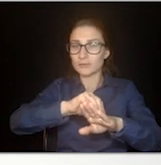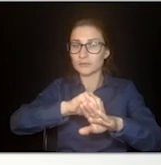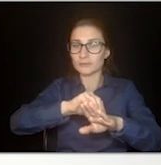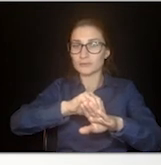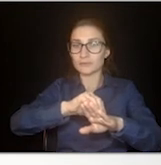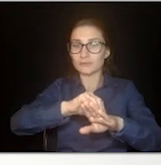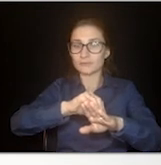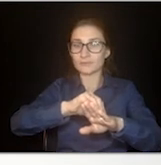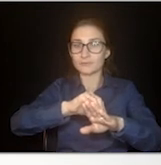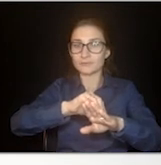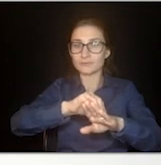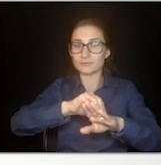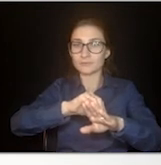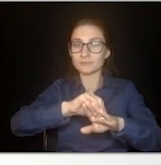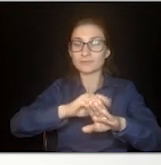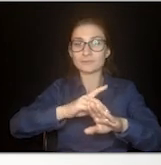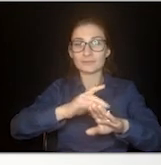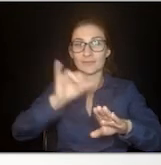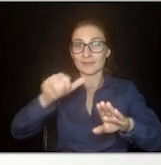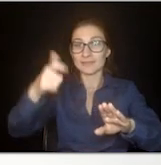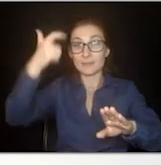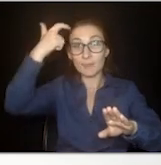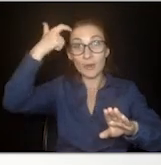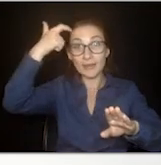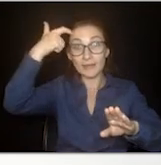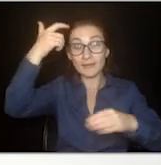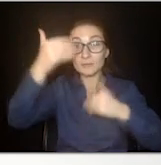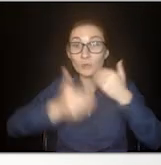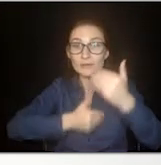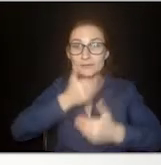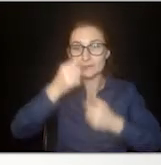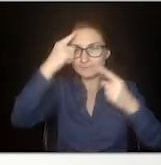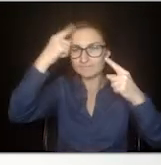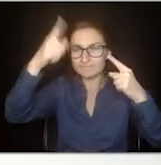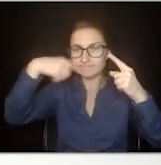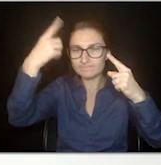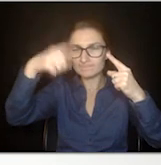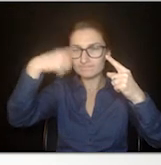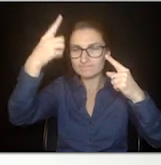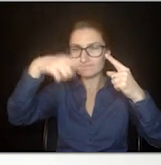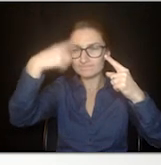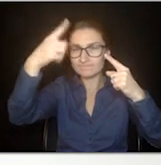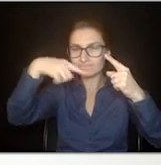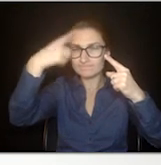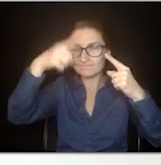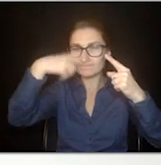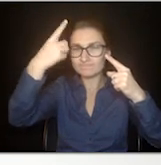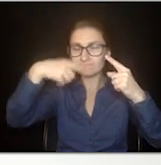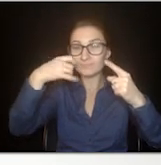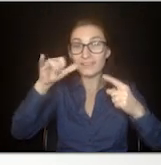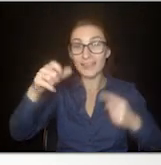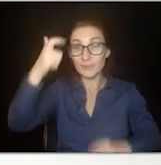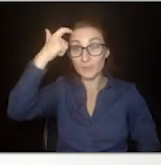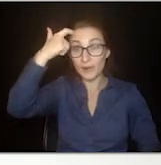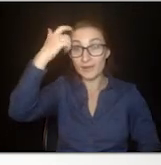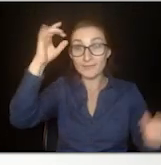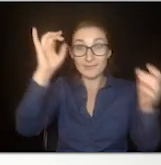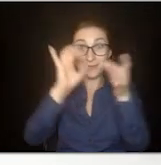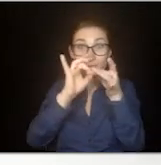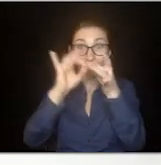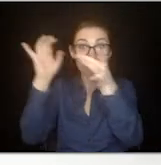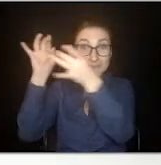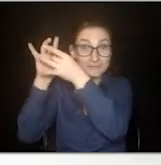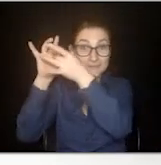Move I've got- bells you know, routine. it's a exploration. and it's a brain process that she's building Arna- those